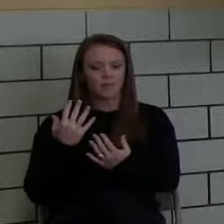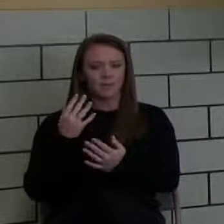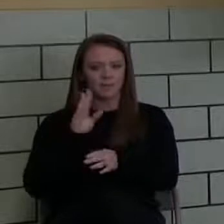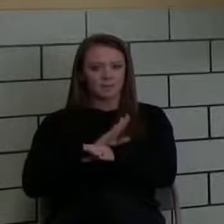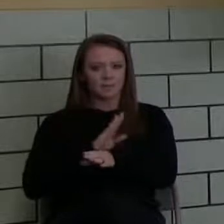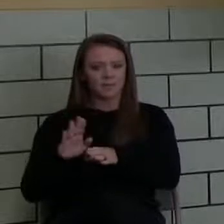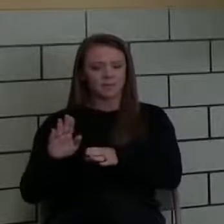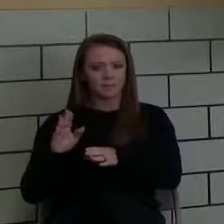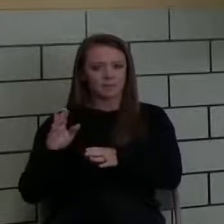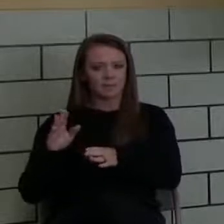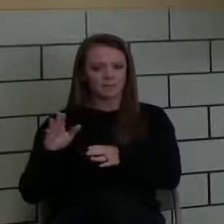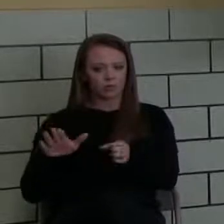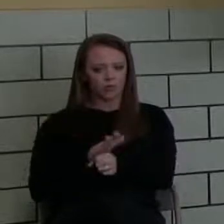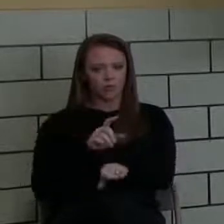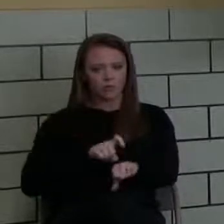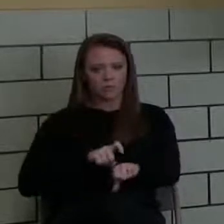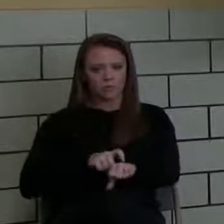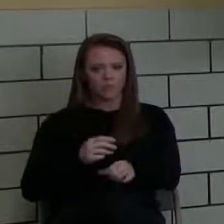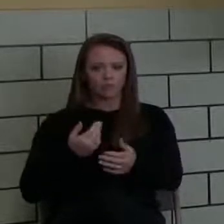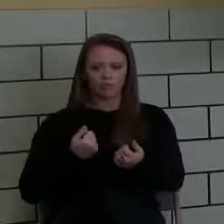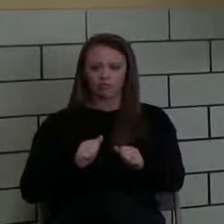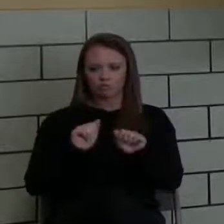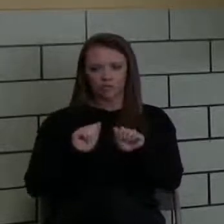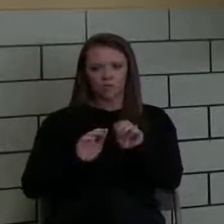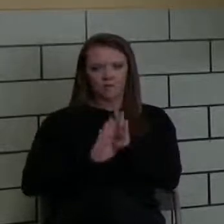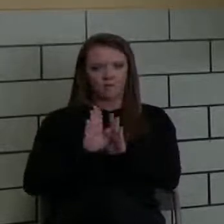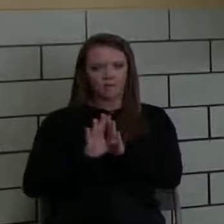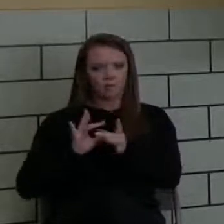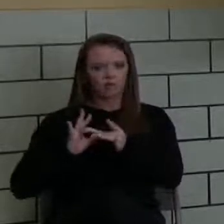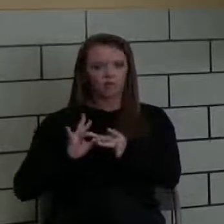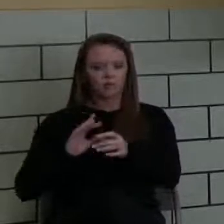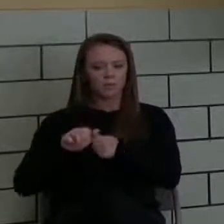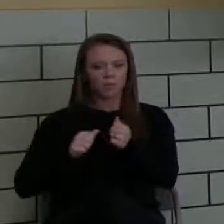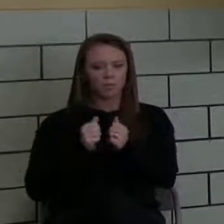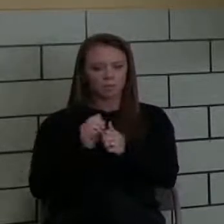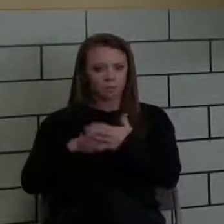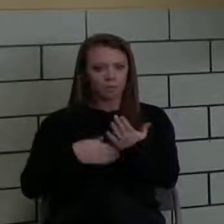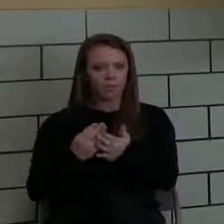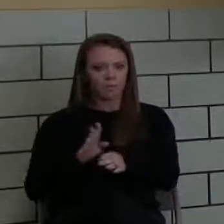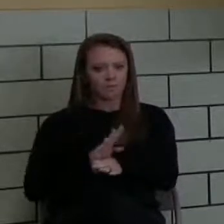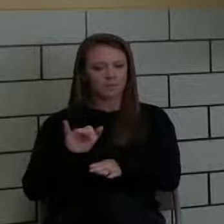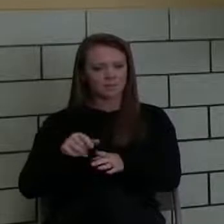tried to develop a relationship with all of them. That helps,